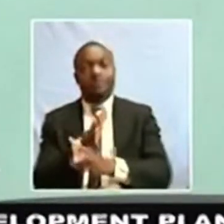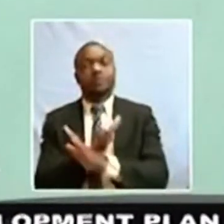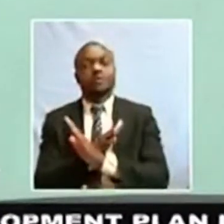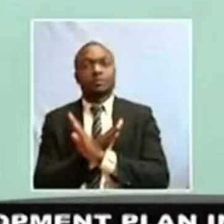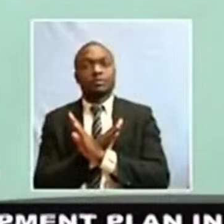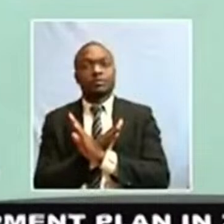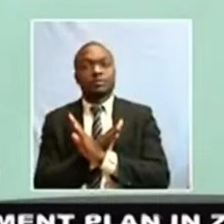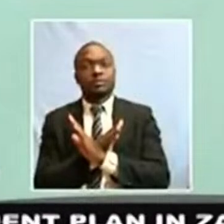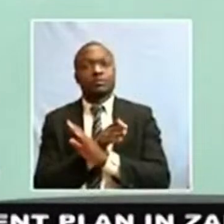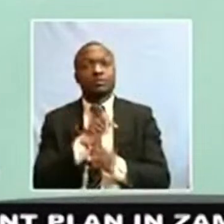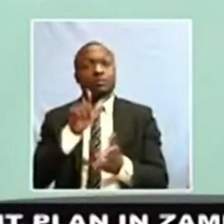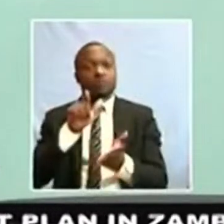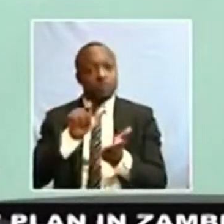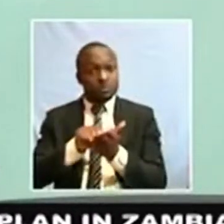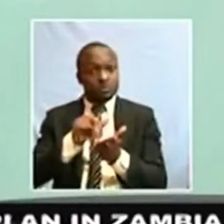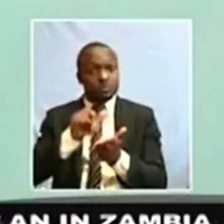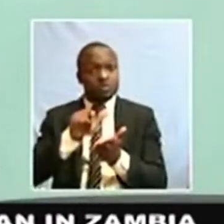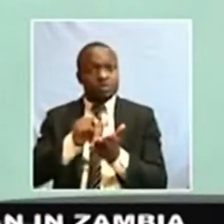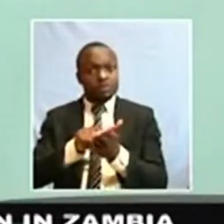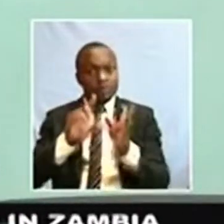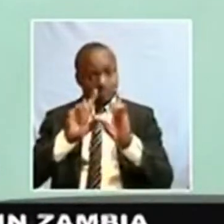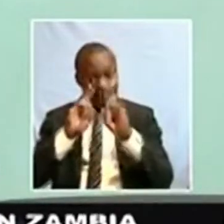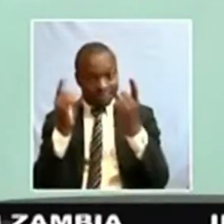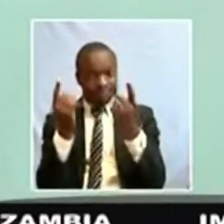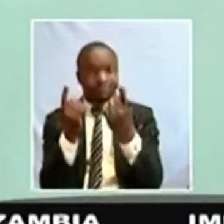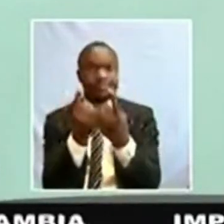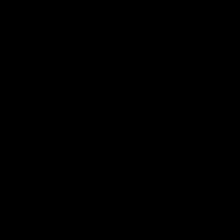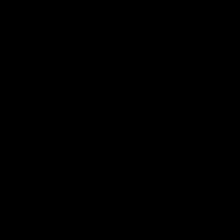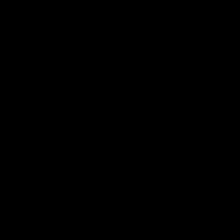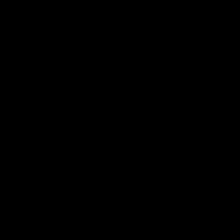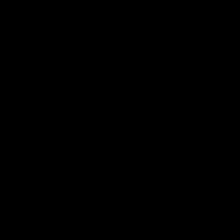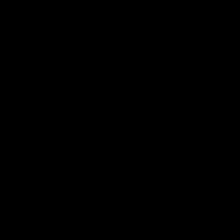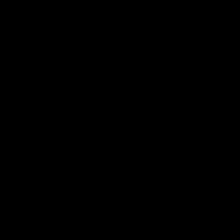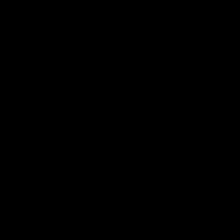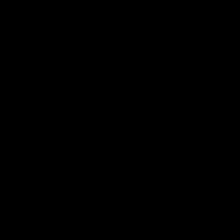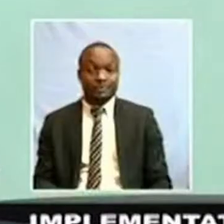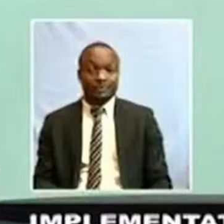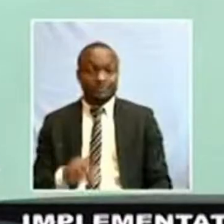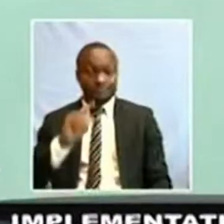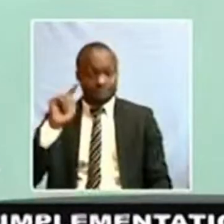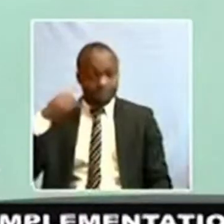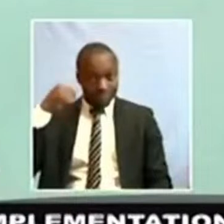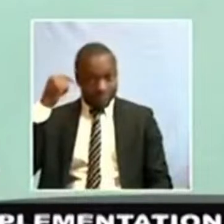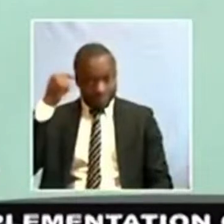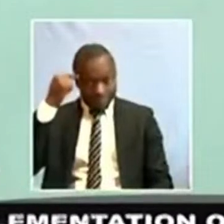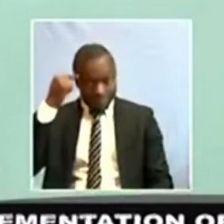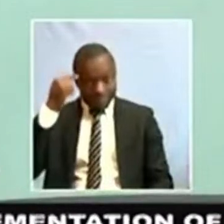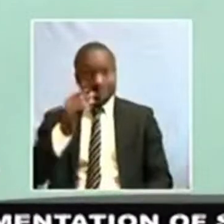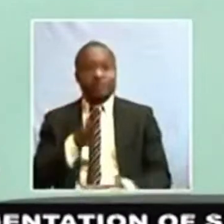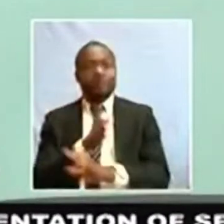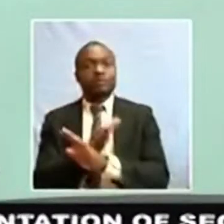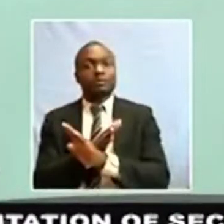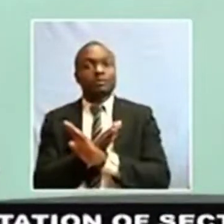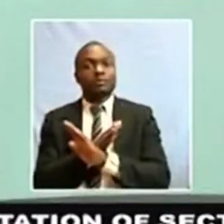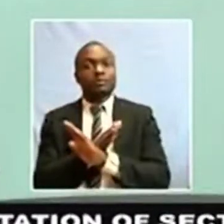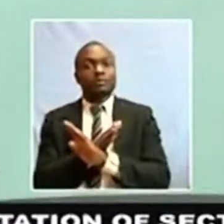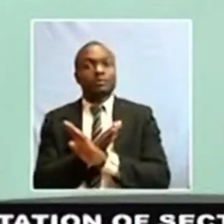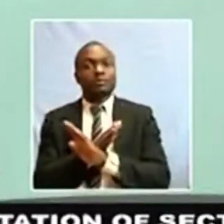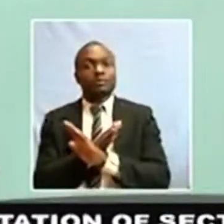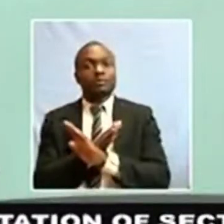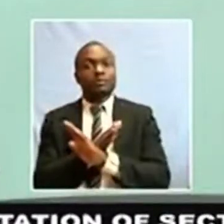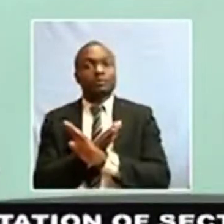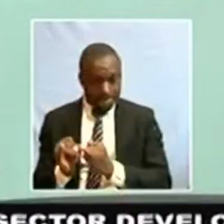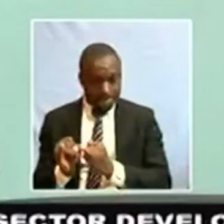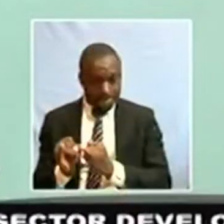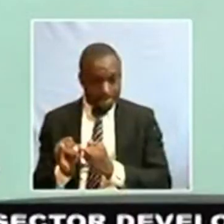the case of Lusaka district. So, the Government Republic of Zambia recommends